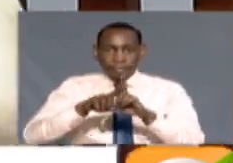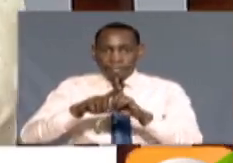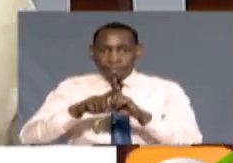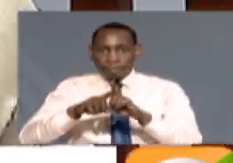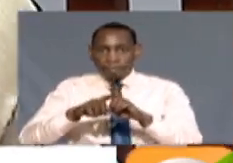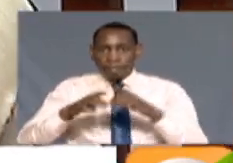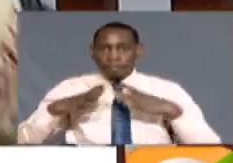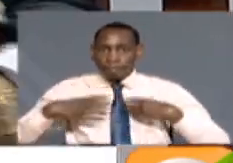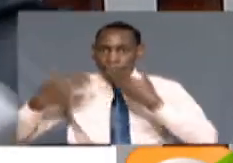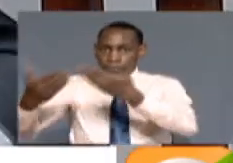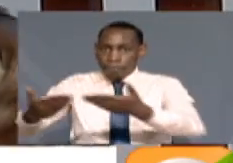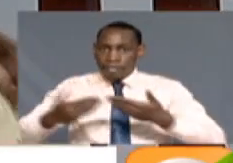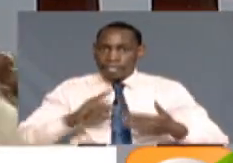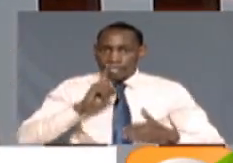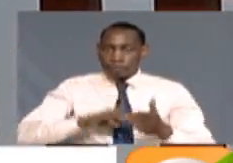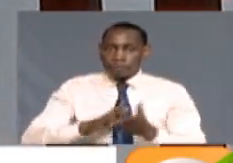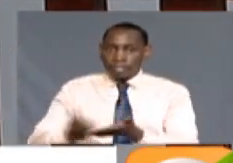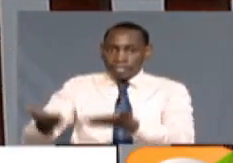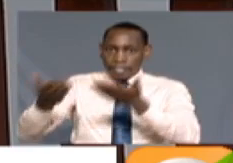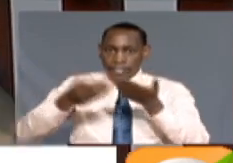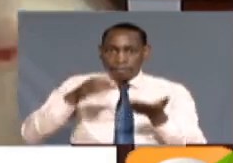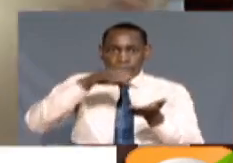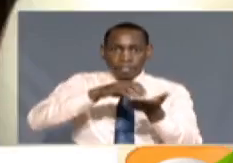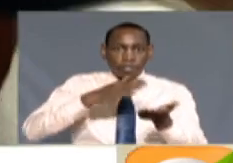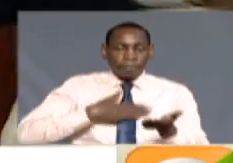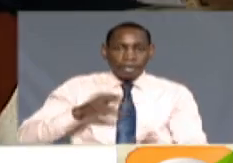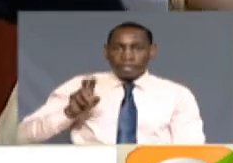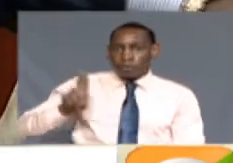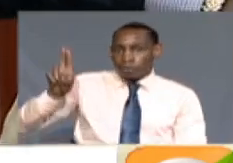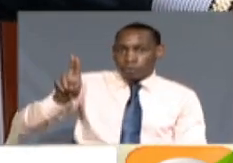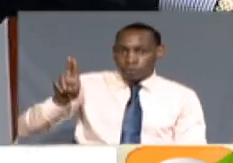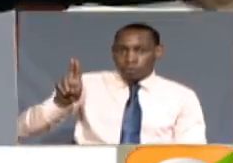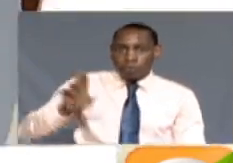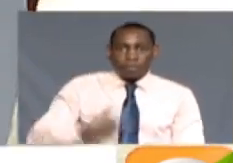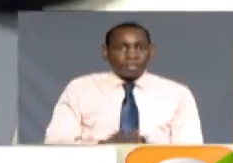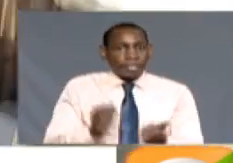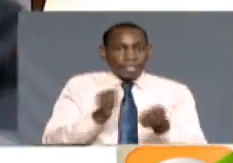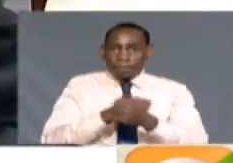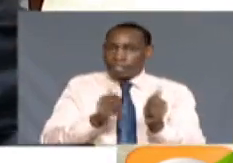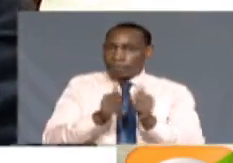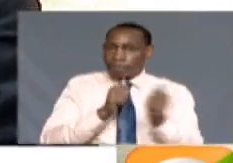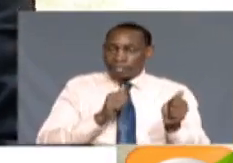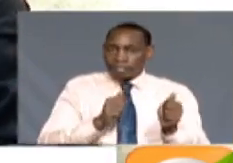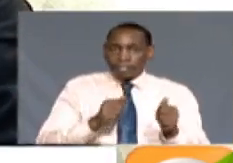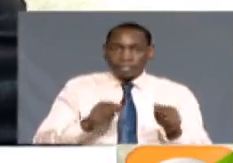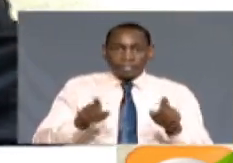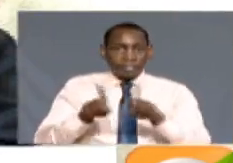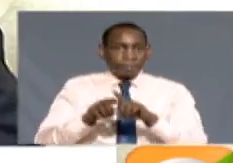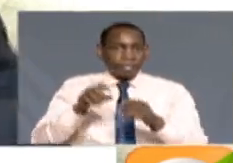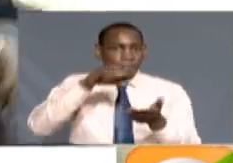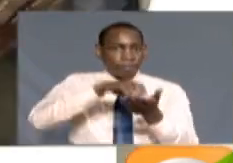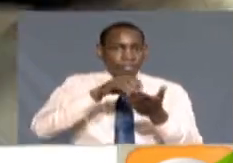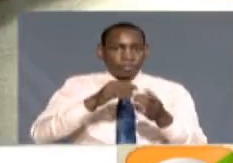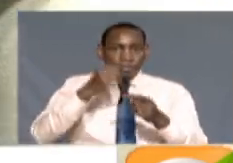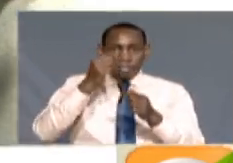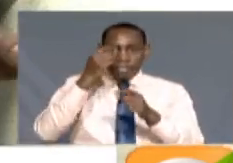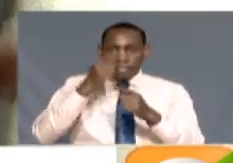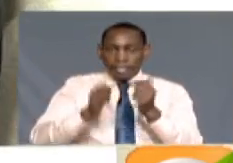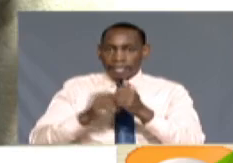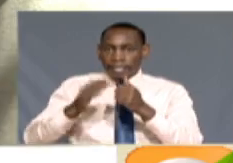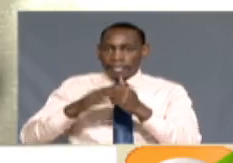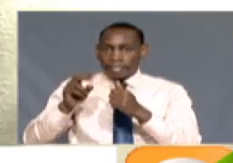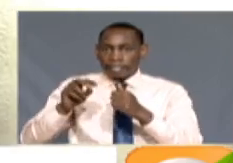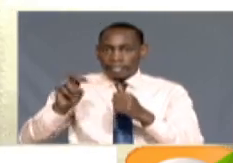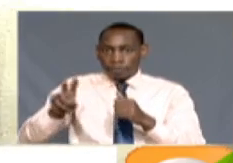saying our slot, we are giving it to President Kenyatta, he will do very little. See, in 1992, when we removed Section 2A in